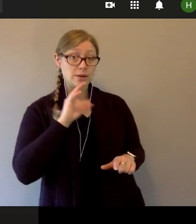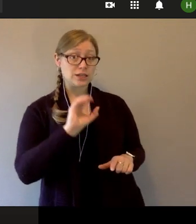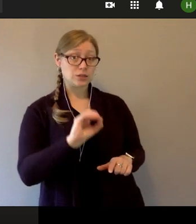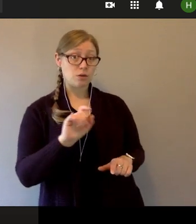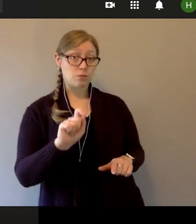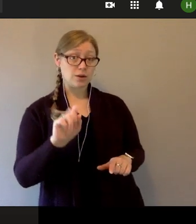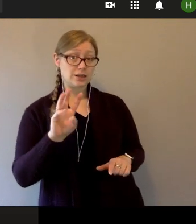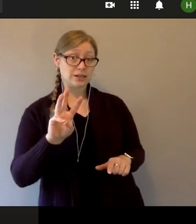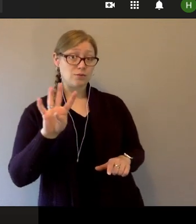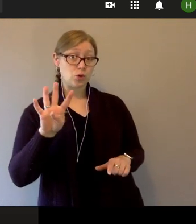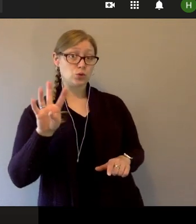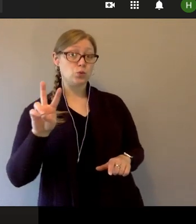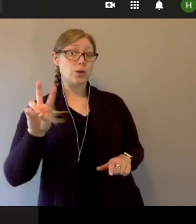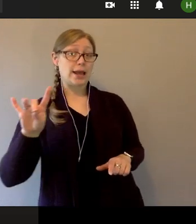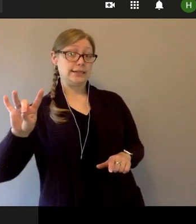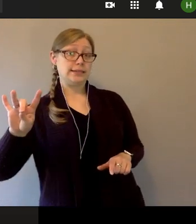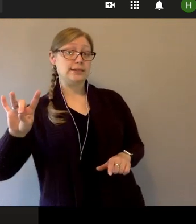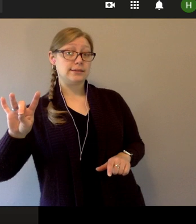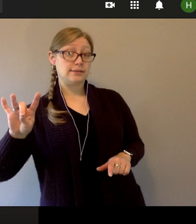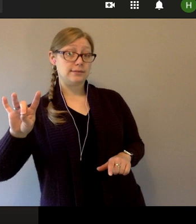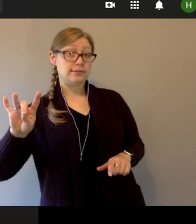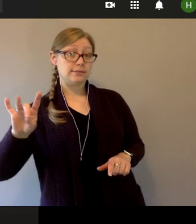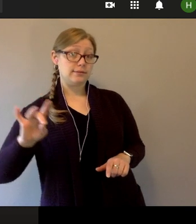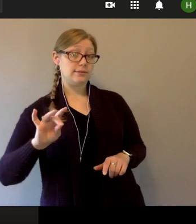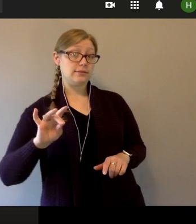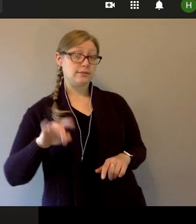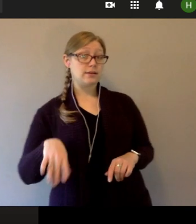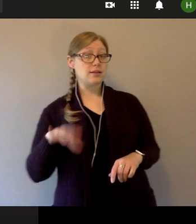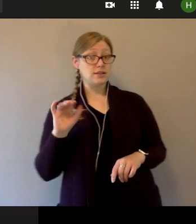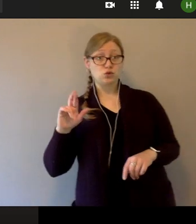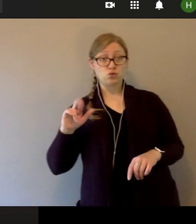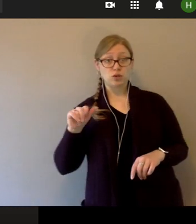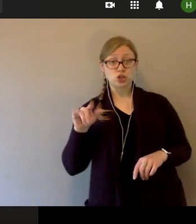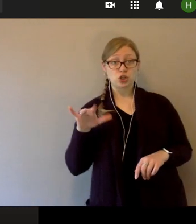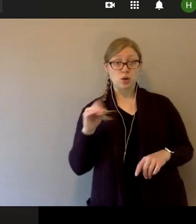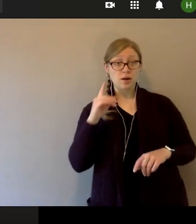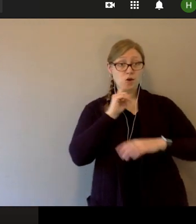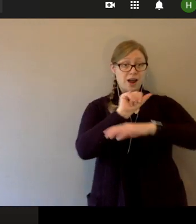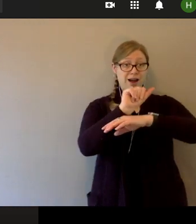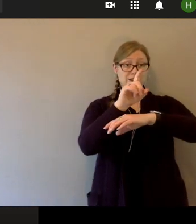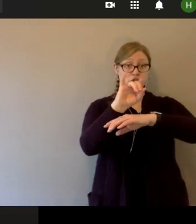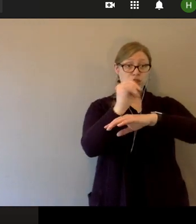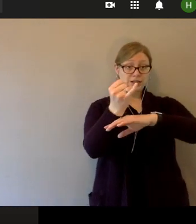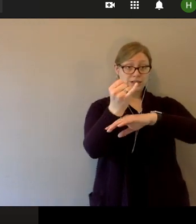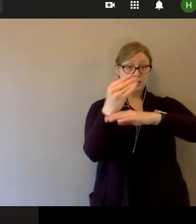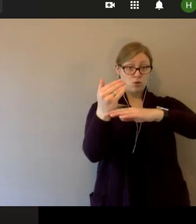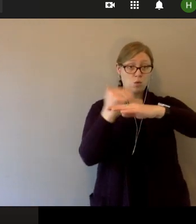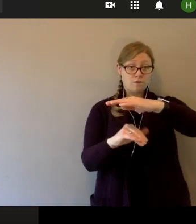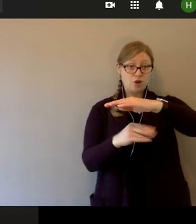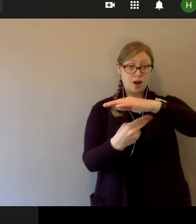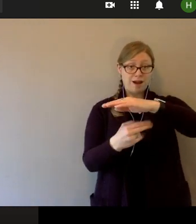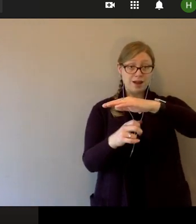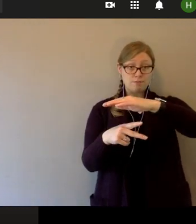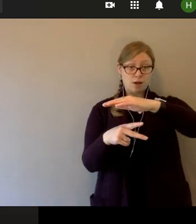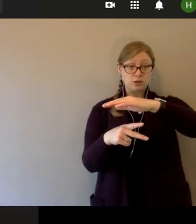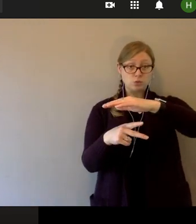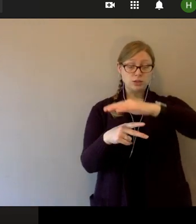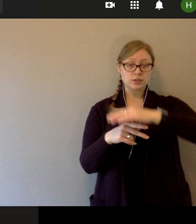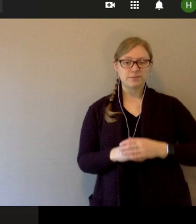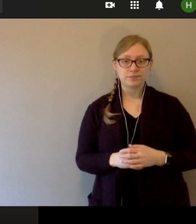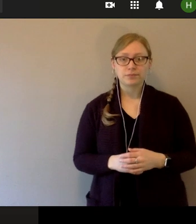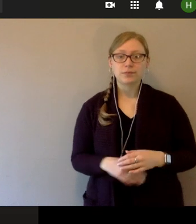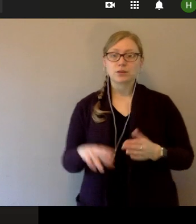0.6428 is the adjacent over hypotenuse ratio for a 50-degree angle. And so I have x over